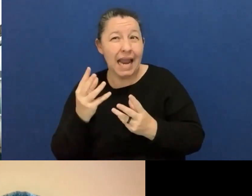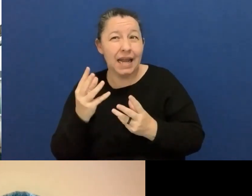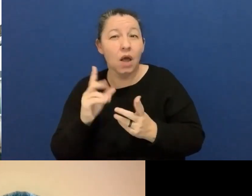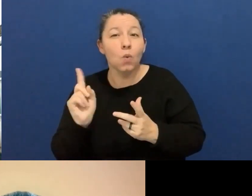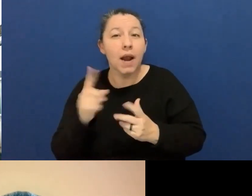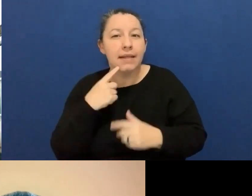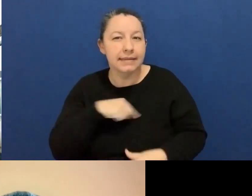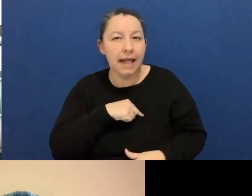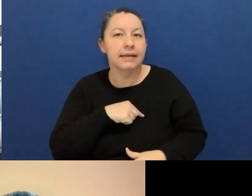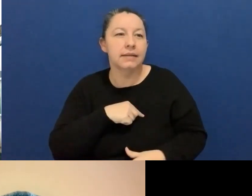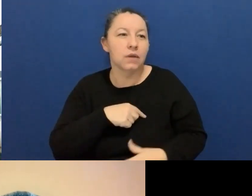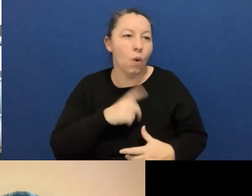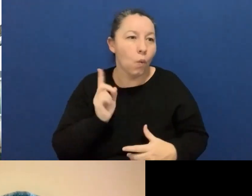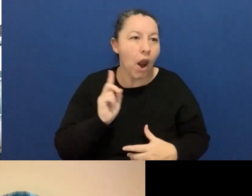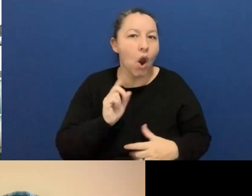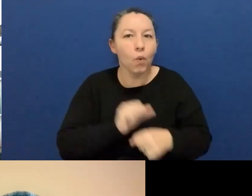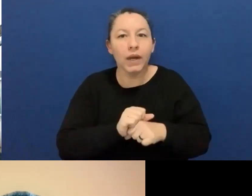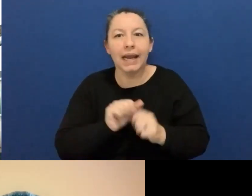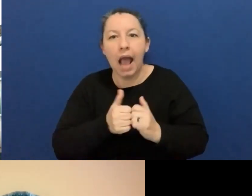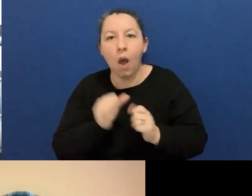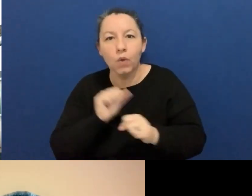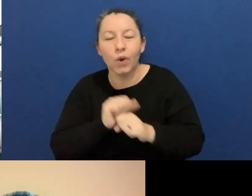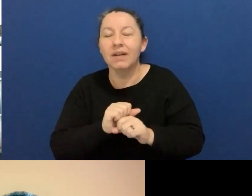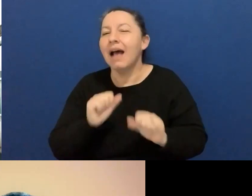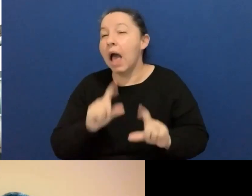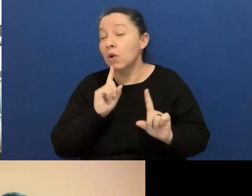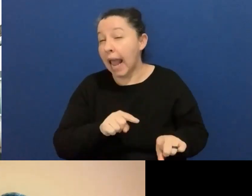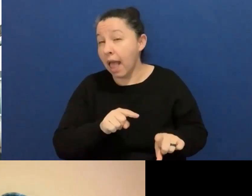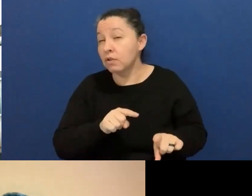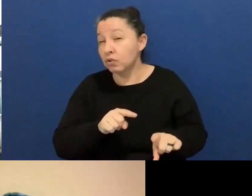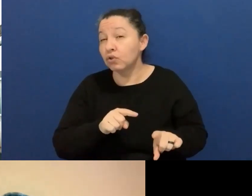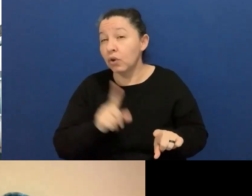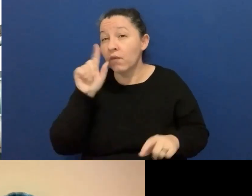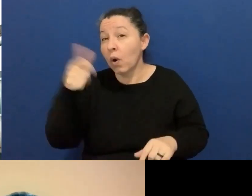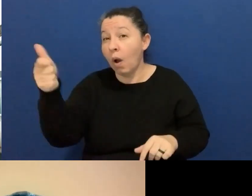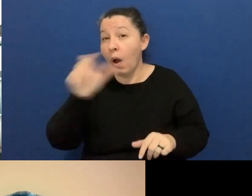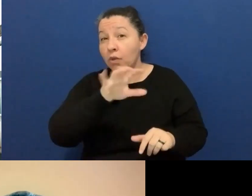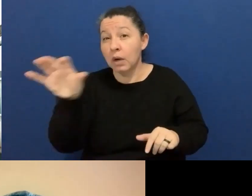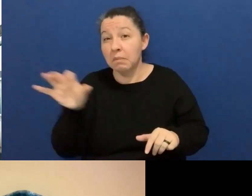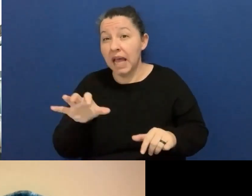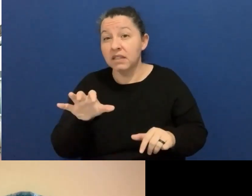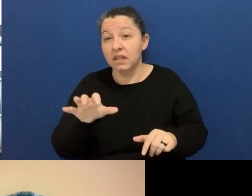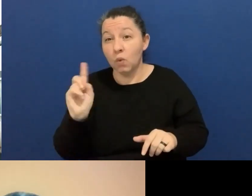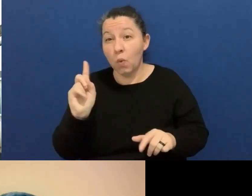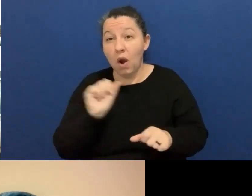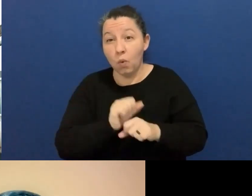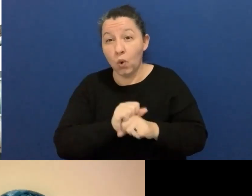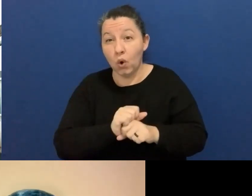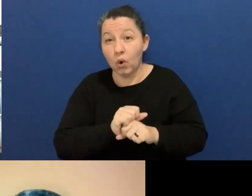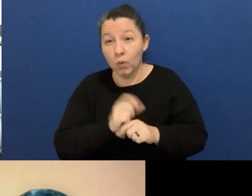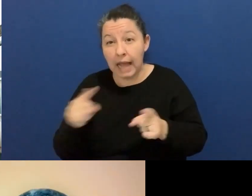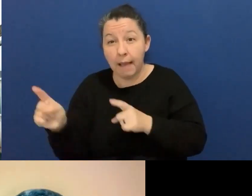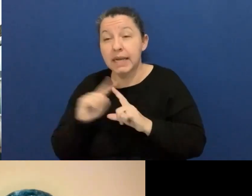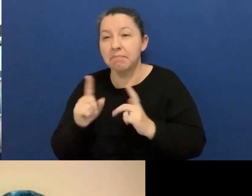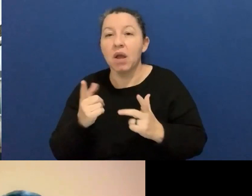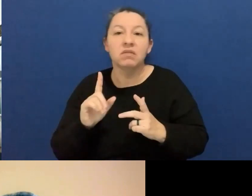working. I can answer that question for other places where work was done. So like when they were, you know,